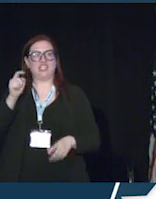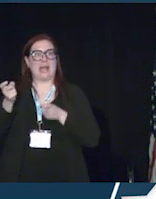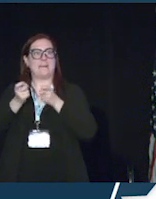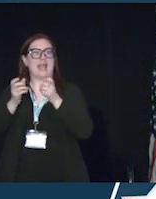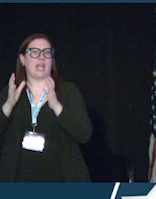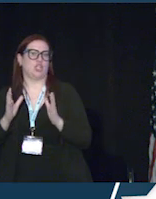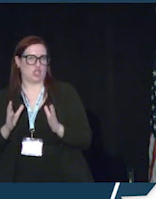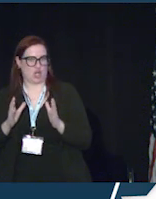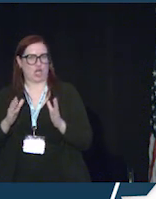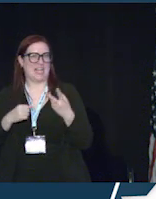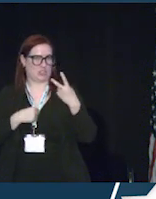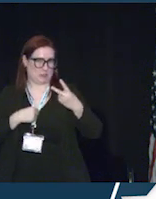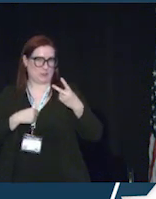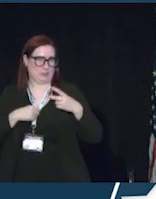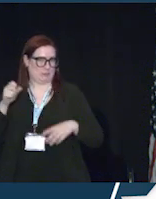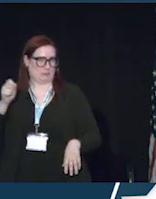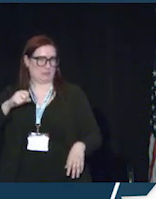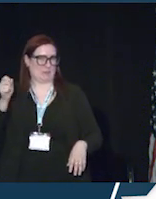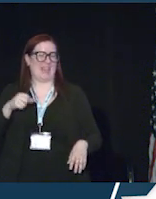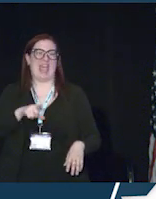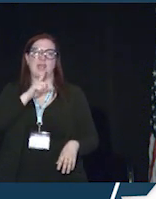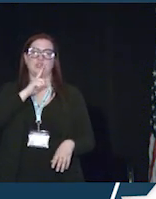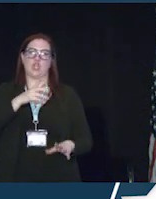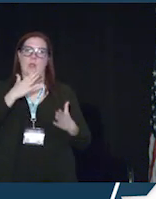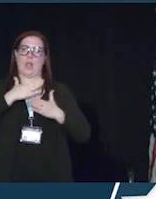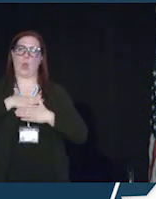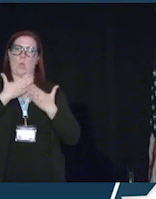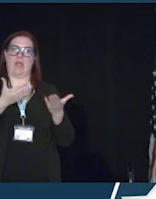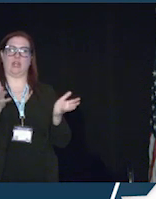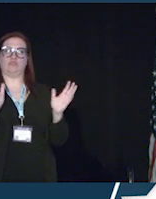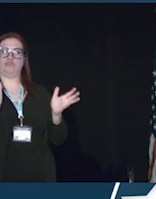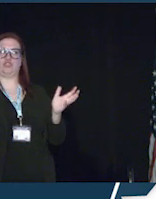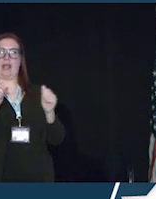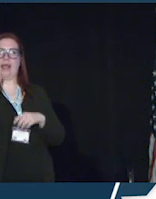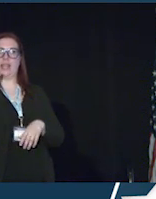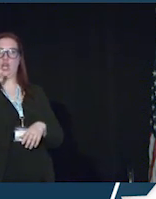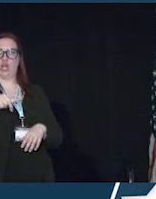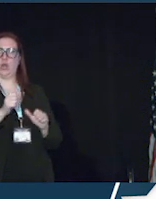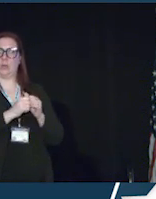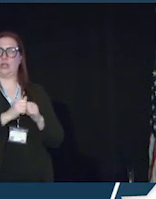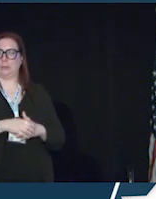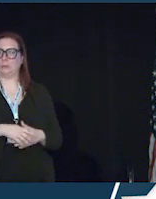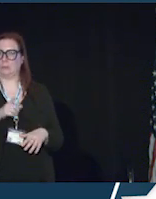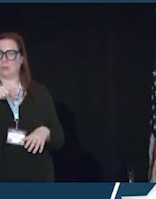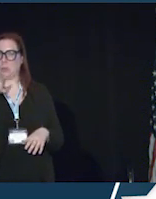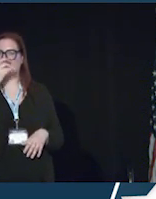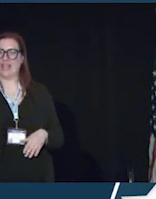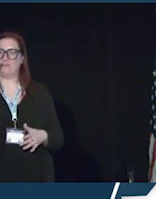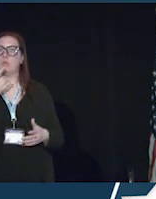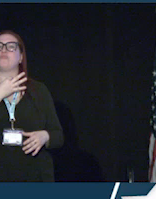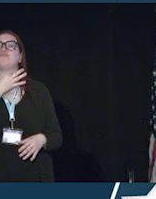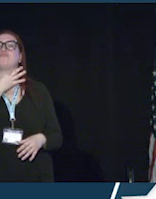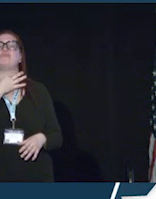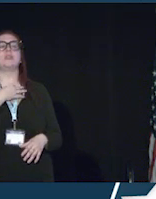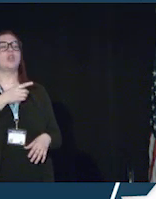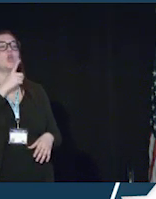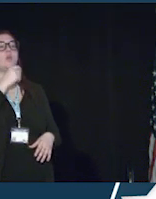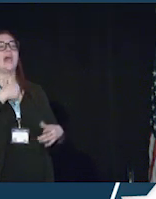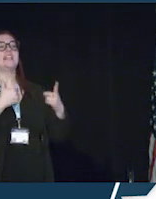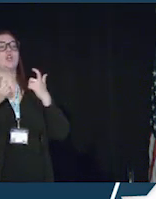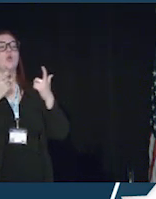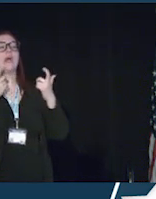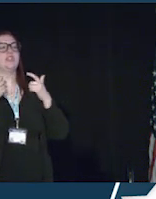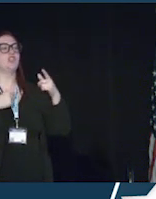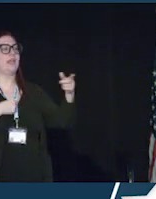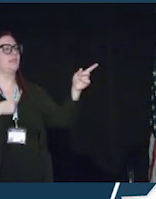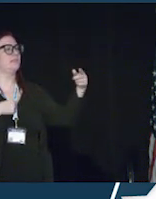and probably would be willing to talk about those things with you after this. Who has a question